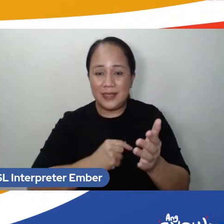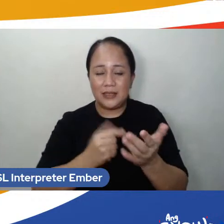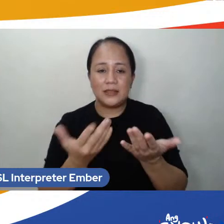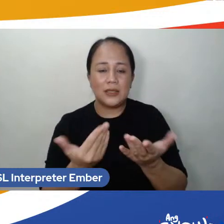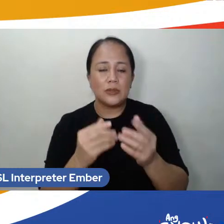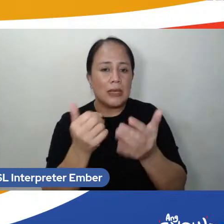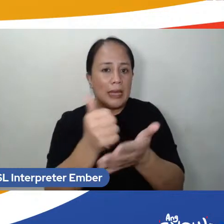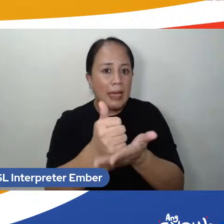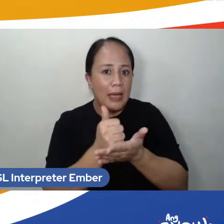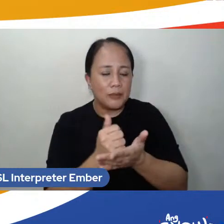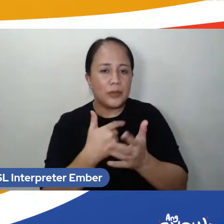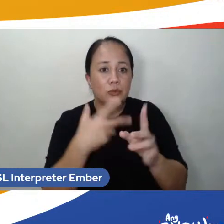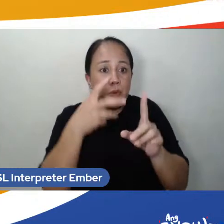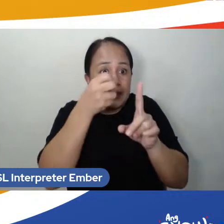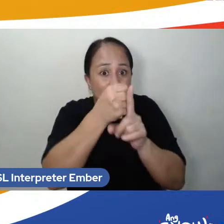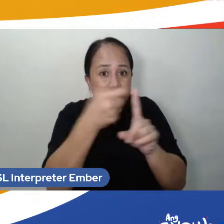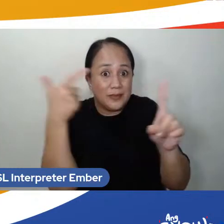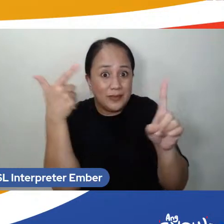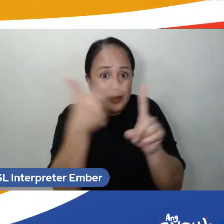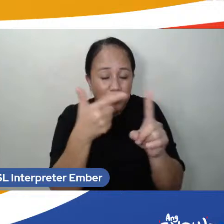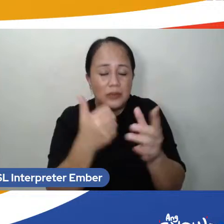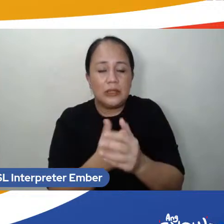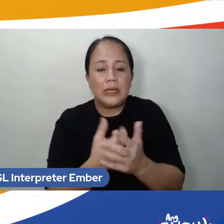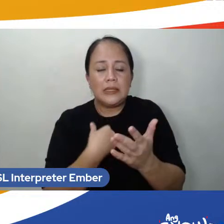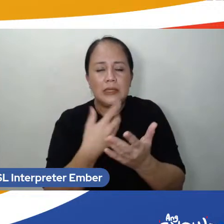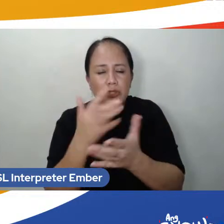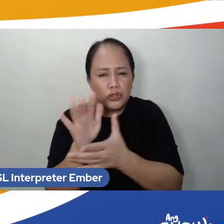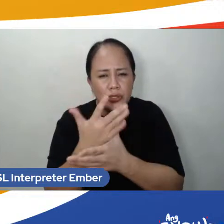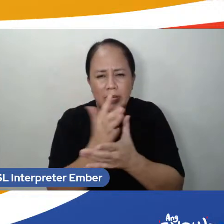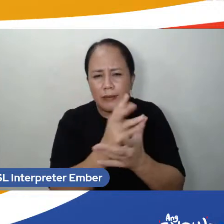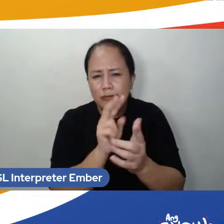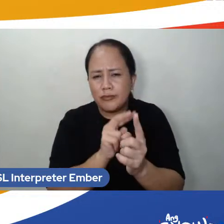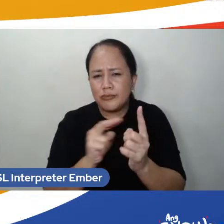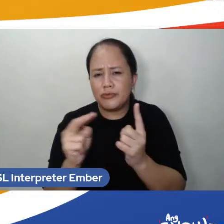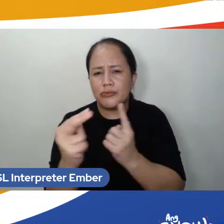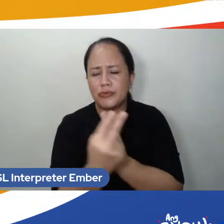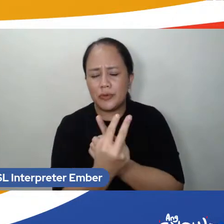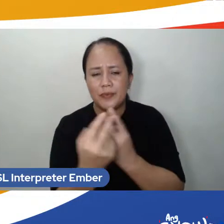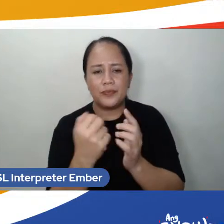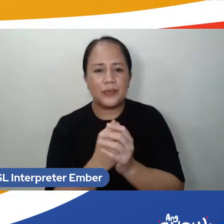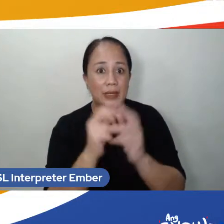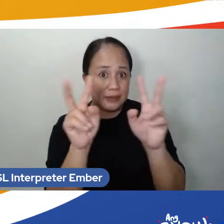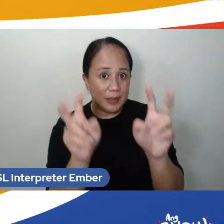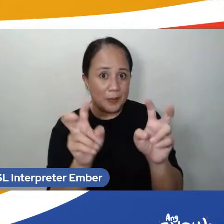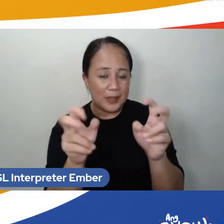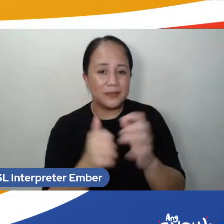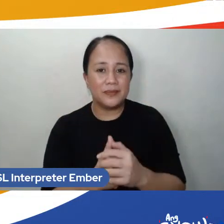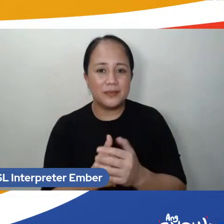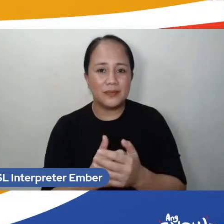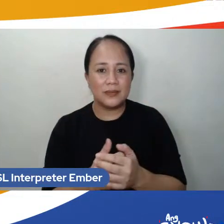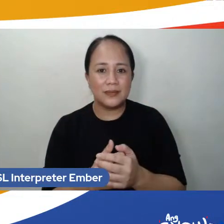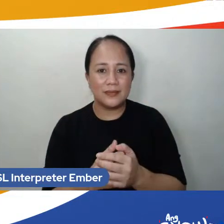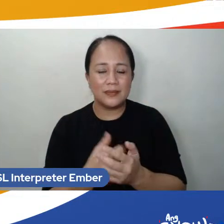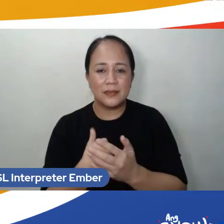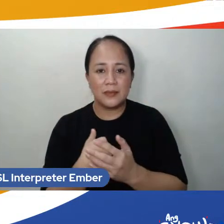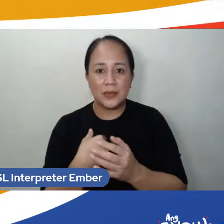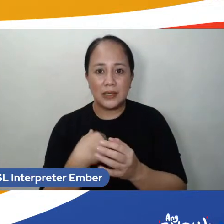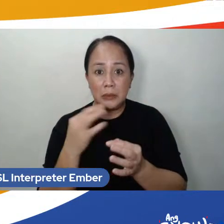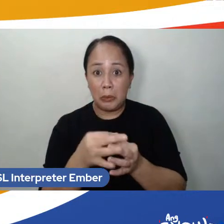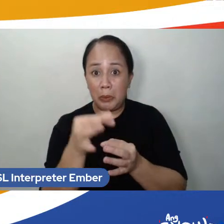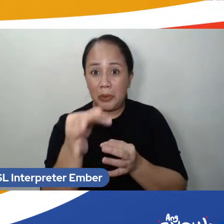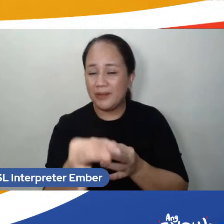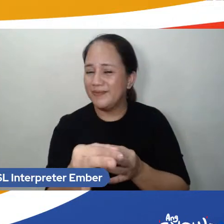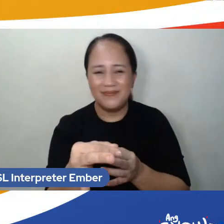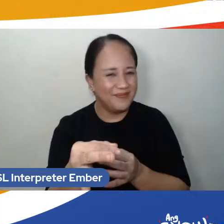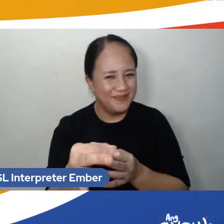these objectives and of course share their insights on the episode topic. Hindi na po natin pa tatagalin pa,